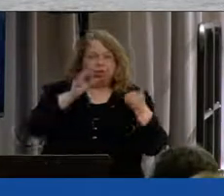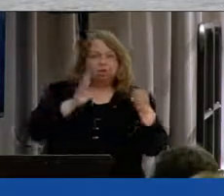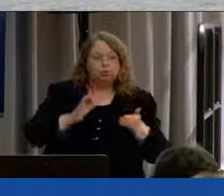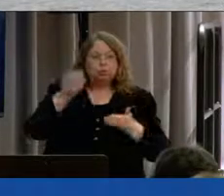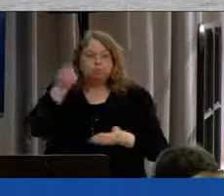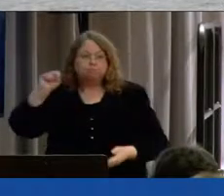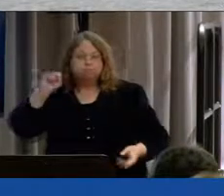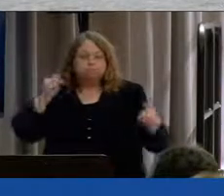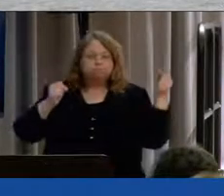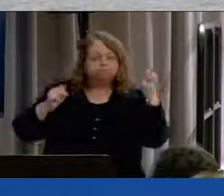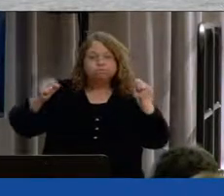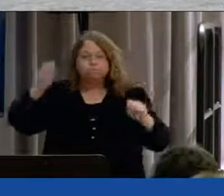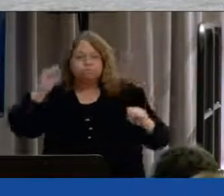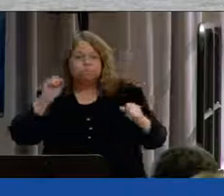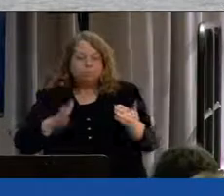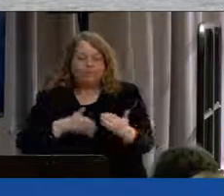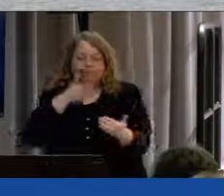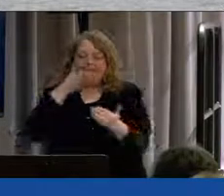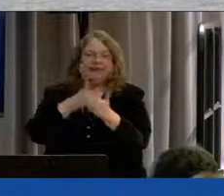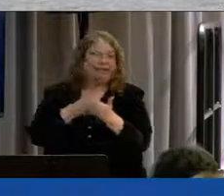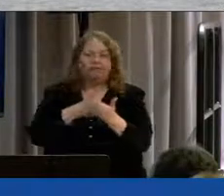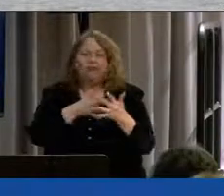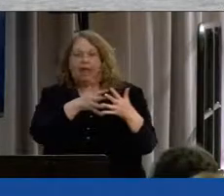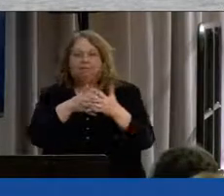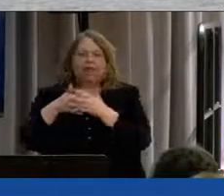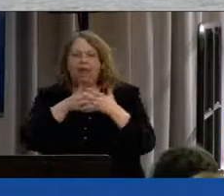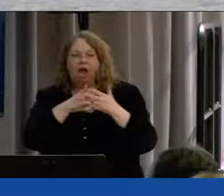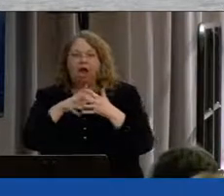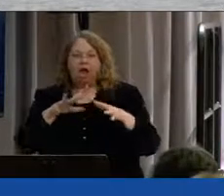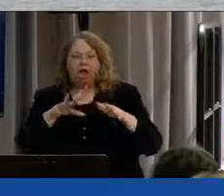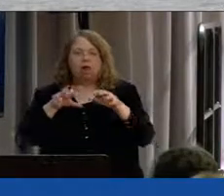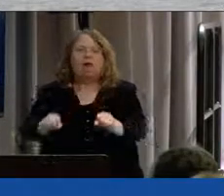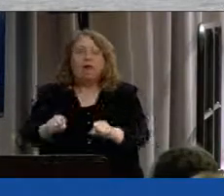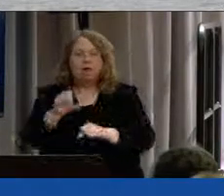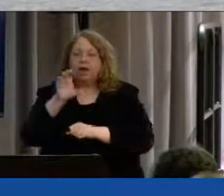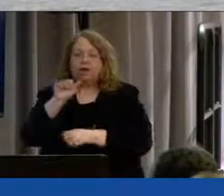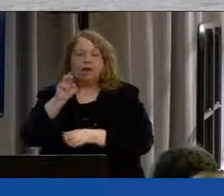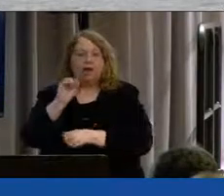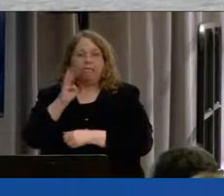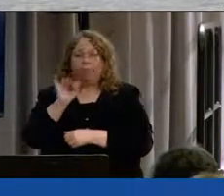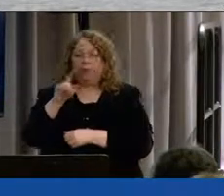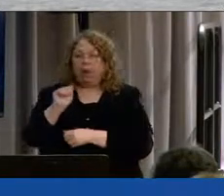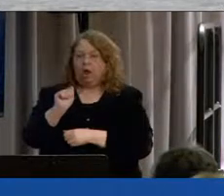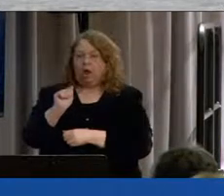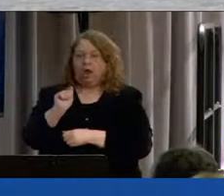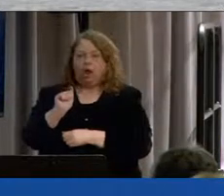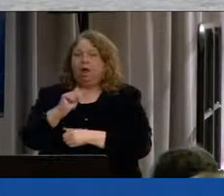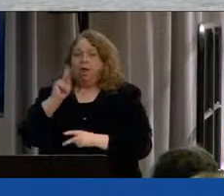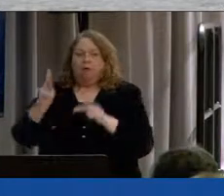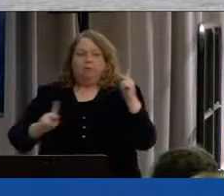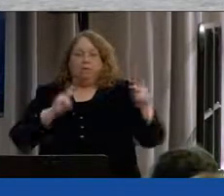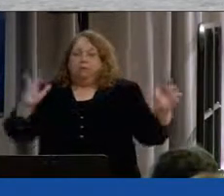protest against the sudden American invasion of Cambodia. And that ignited